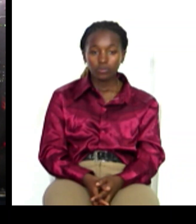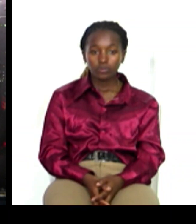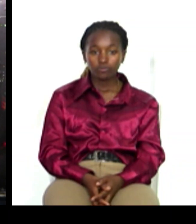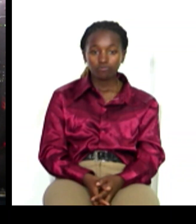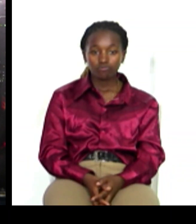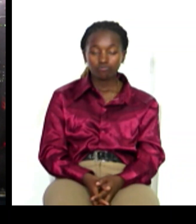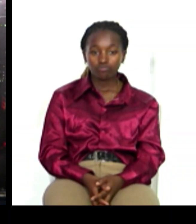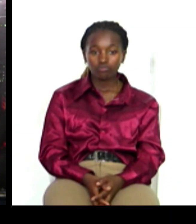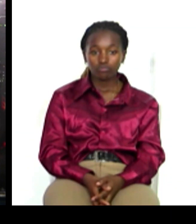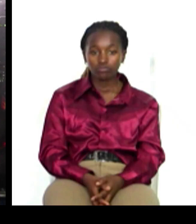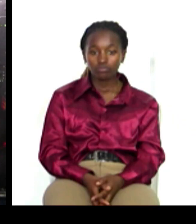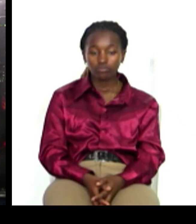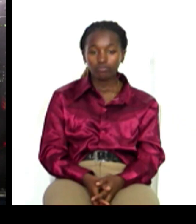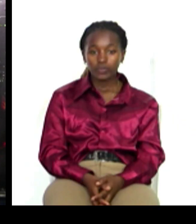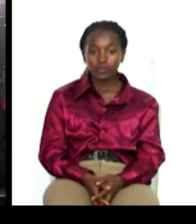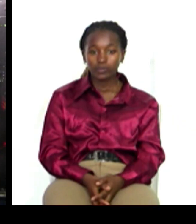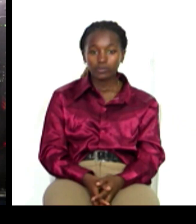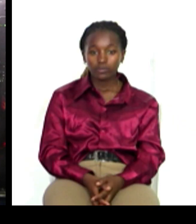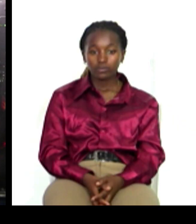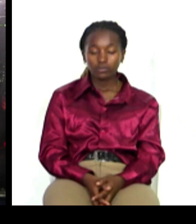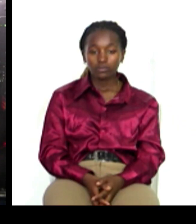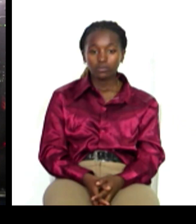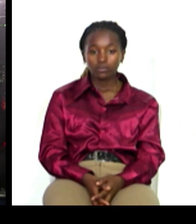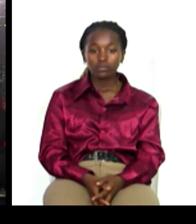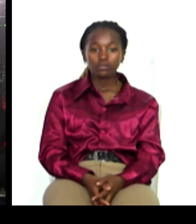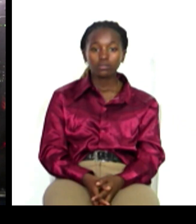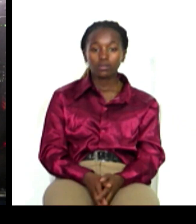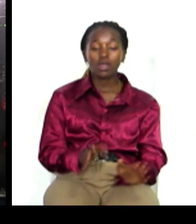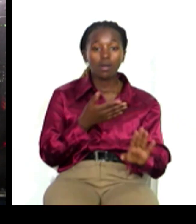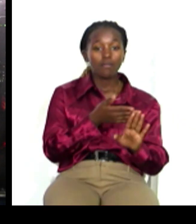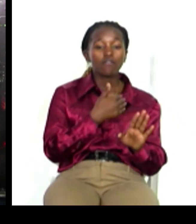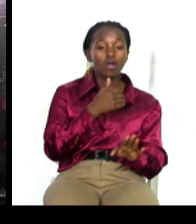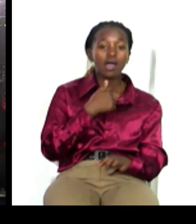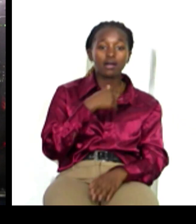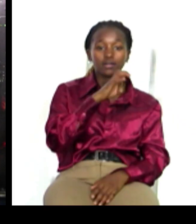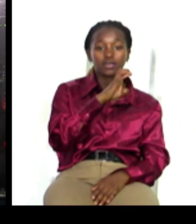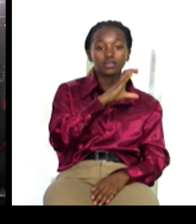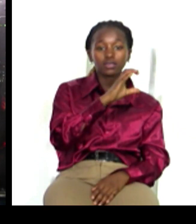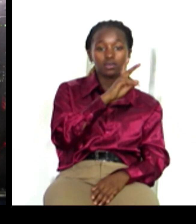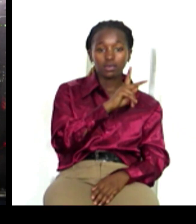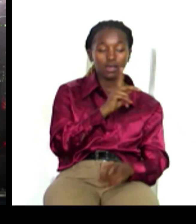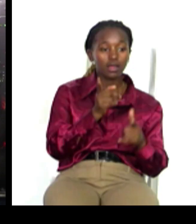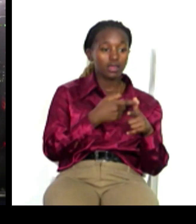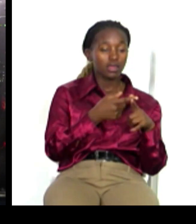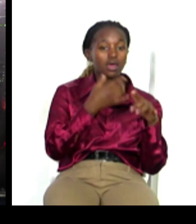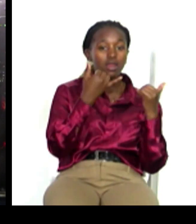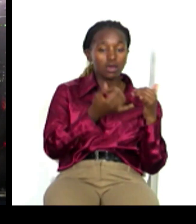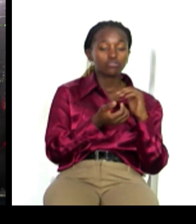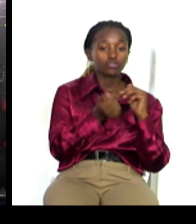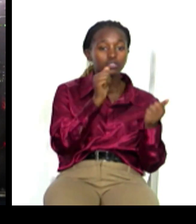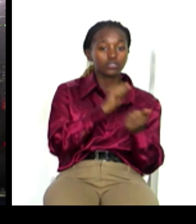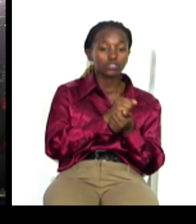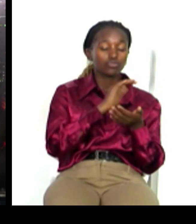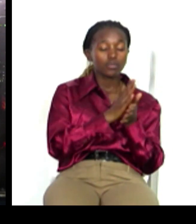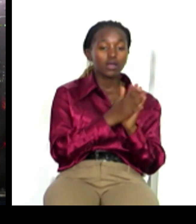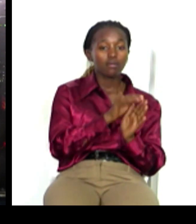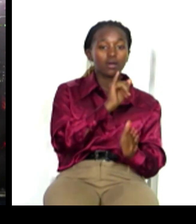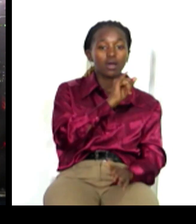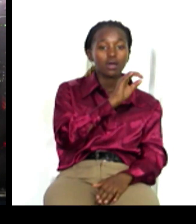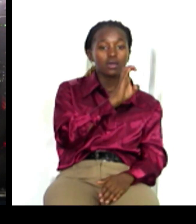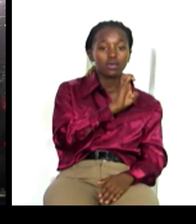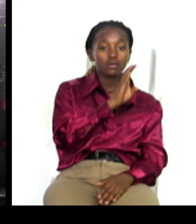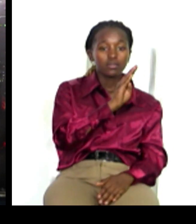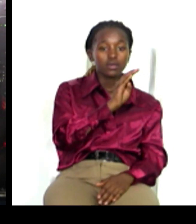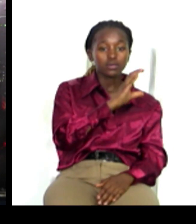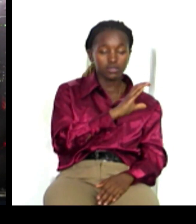was something. Elections Commission, ECK. It was changed to IBC. Remember that it took long, and the IBC was